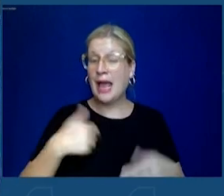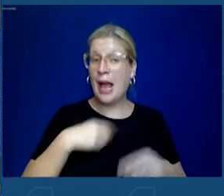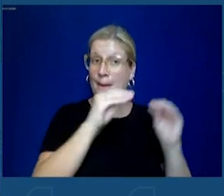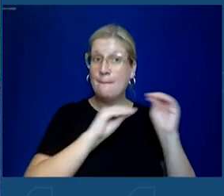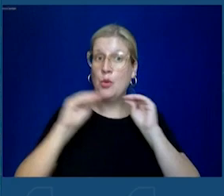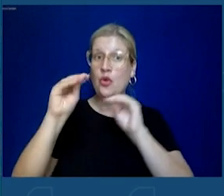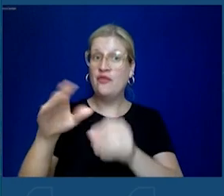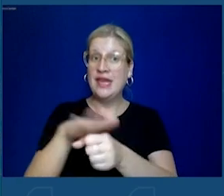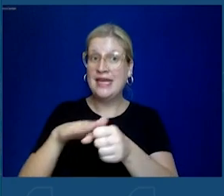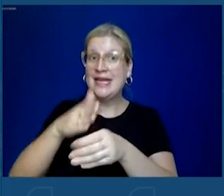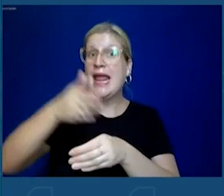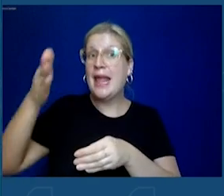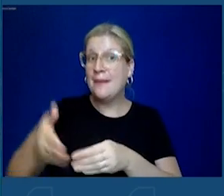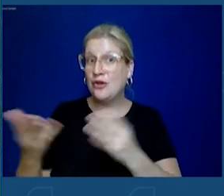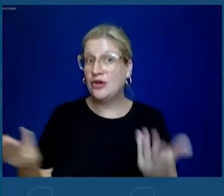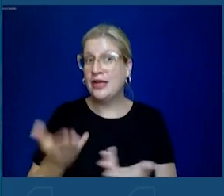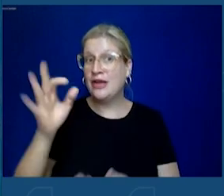Thank you.